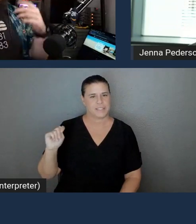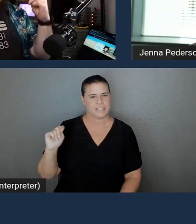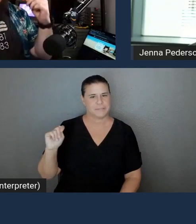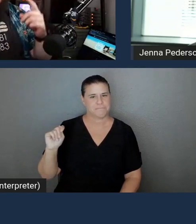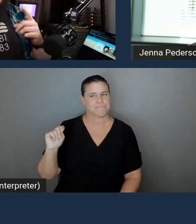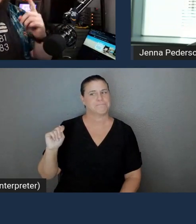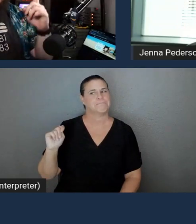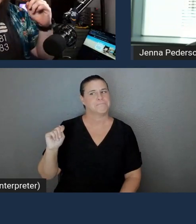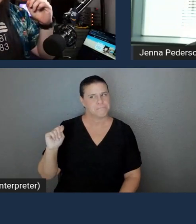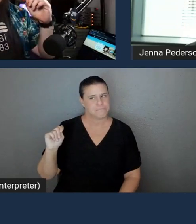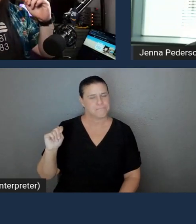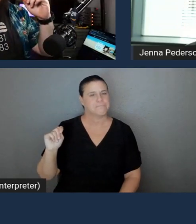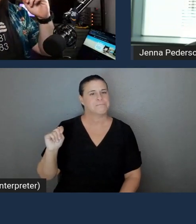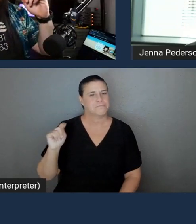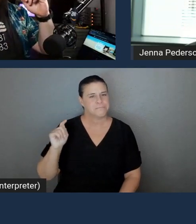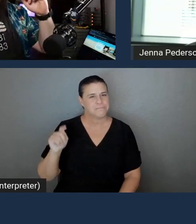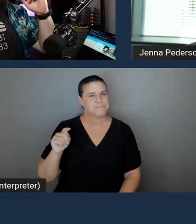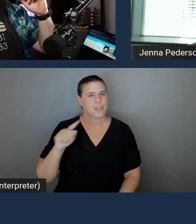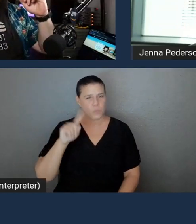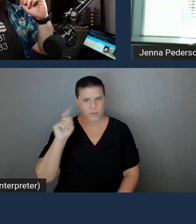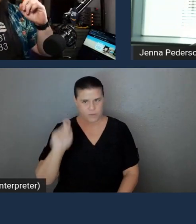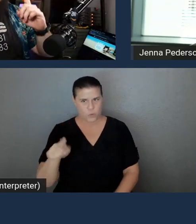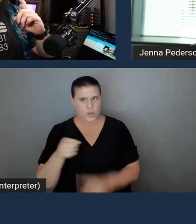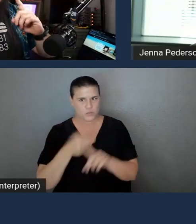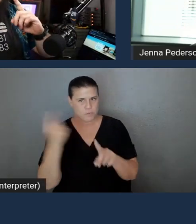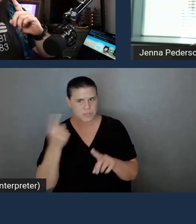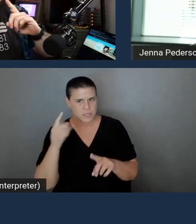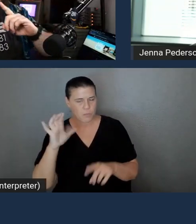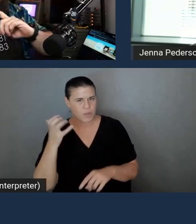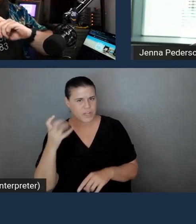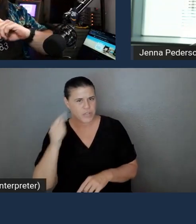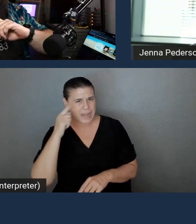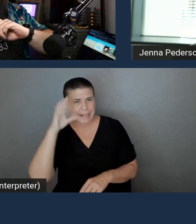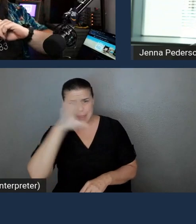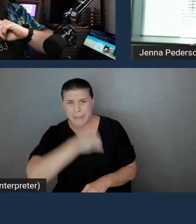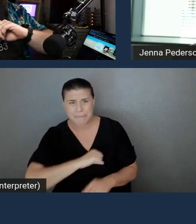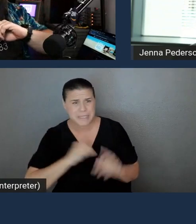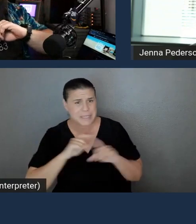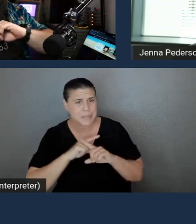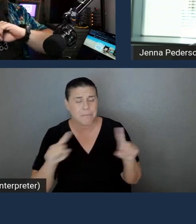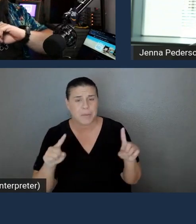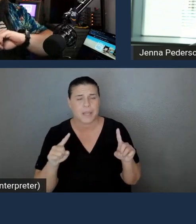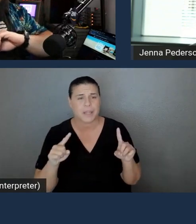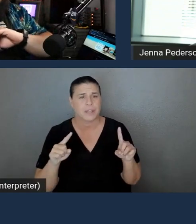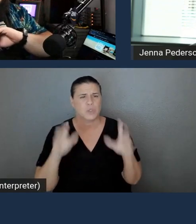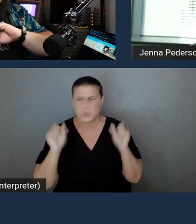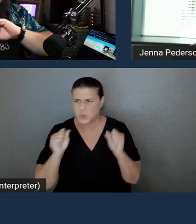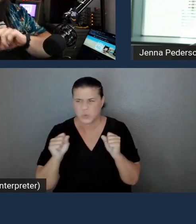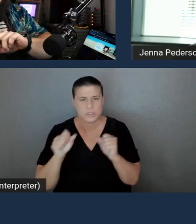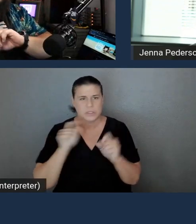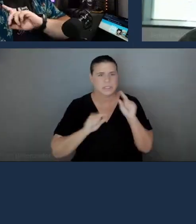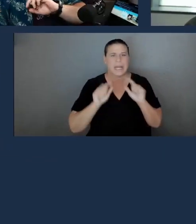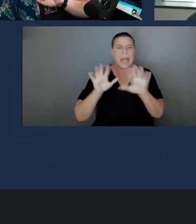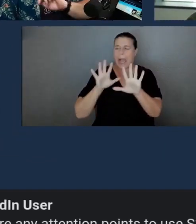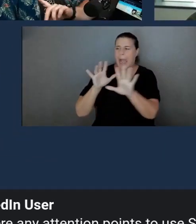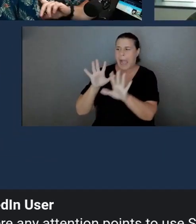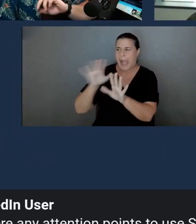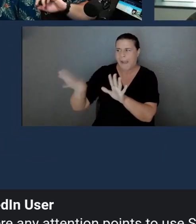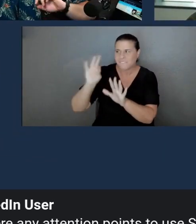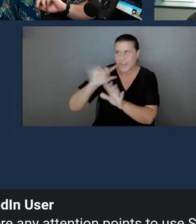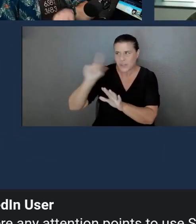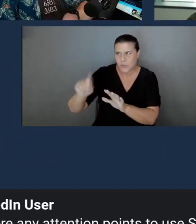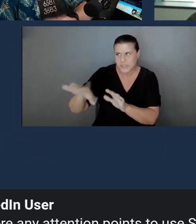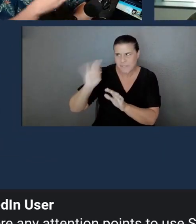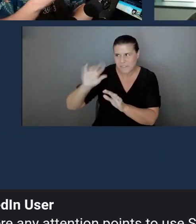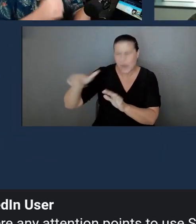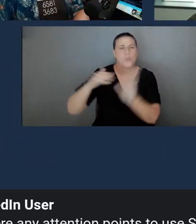And actually, there's even a question here from somebody in chat. I think I missed it, but okay, I'll get to that question if I find it. I